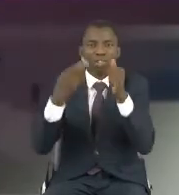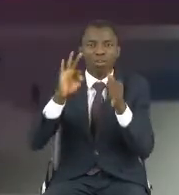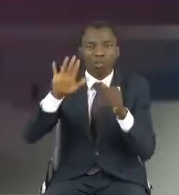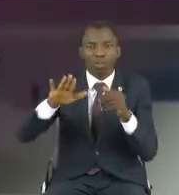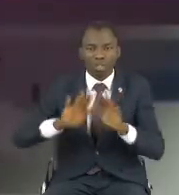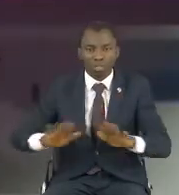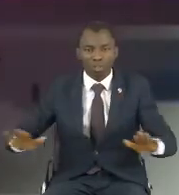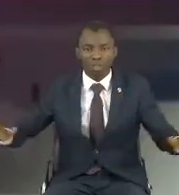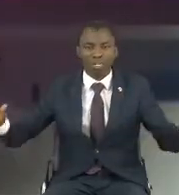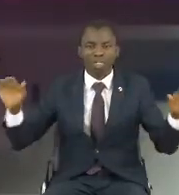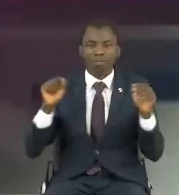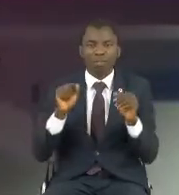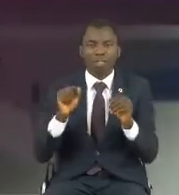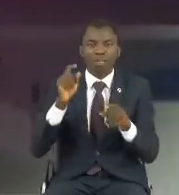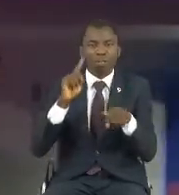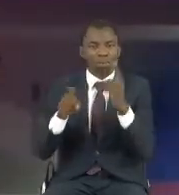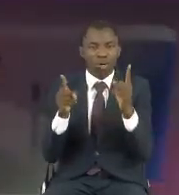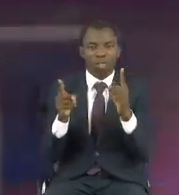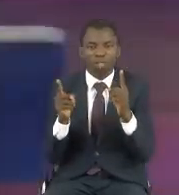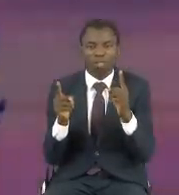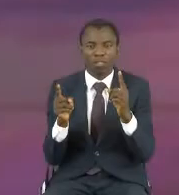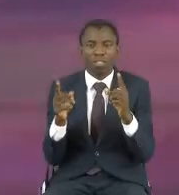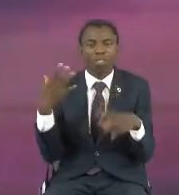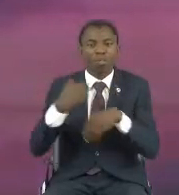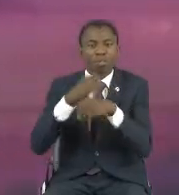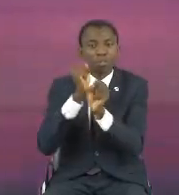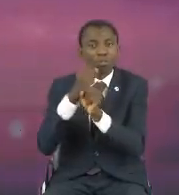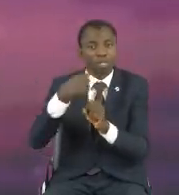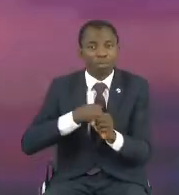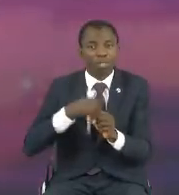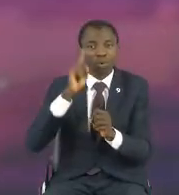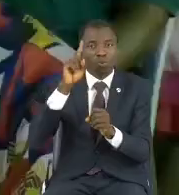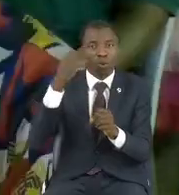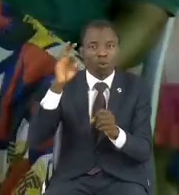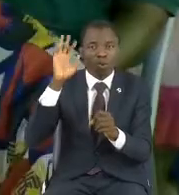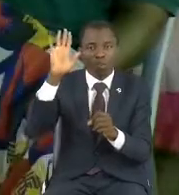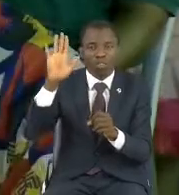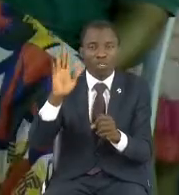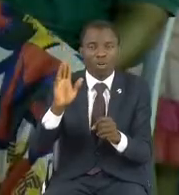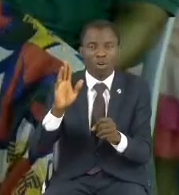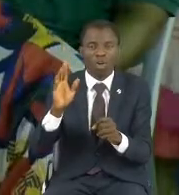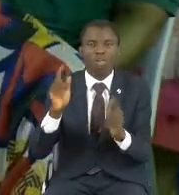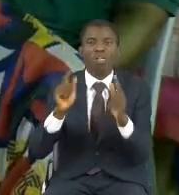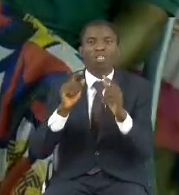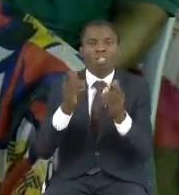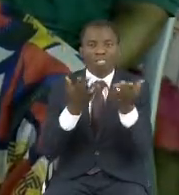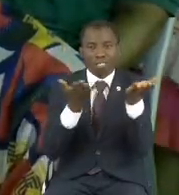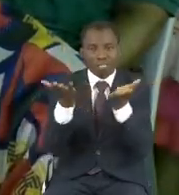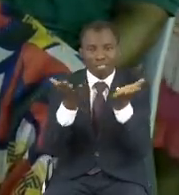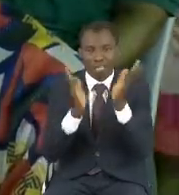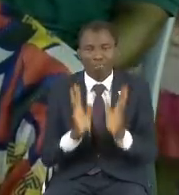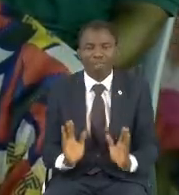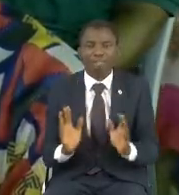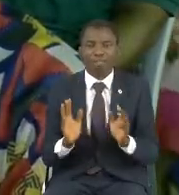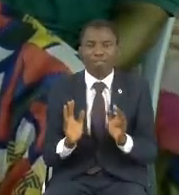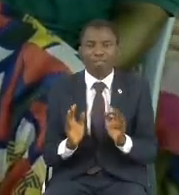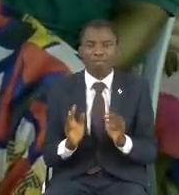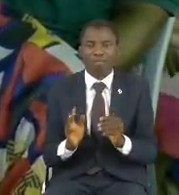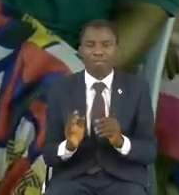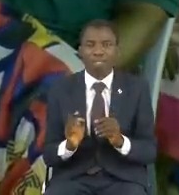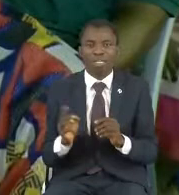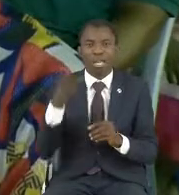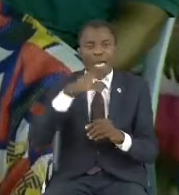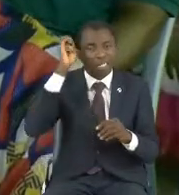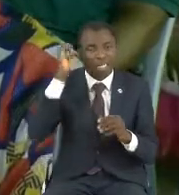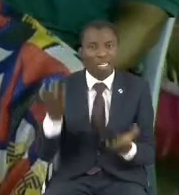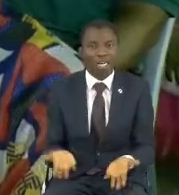any of your children, but make me one of your hired servants. And he arose